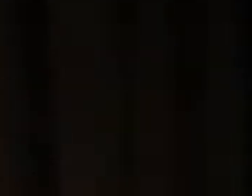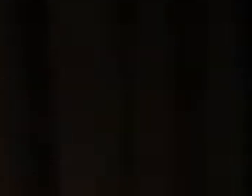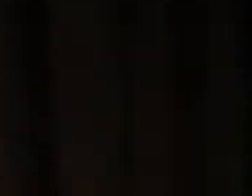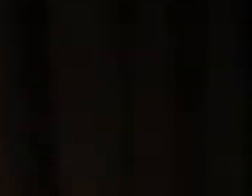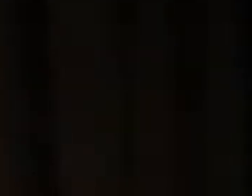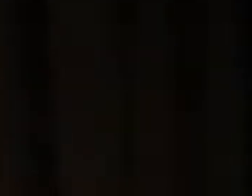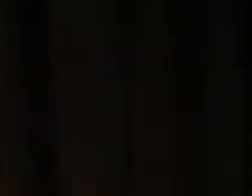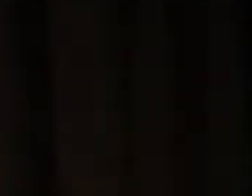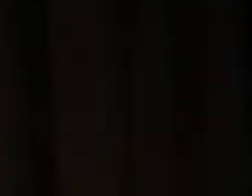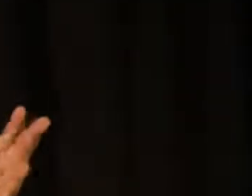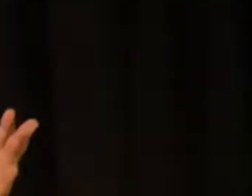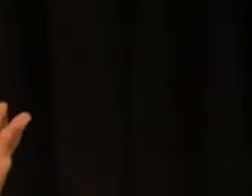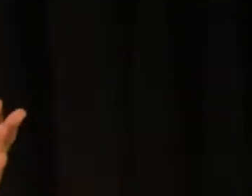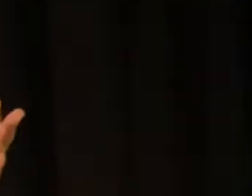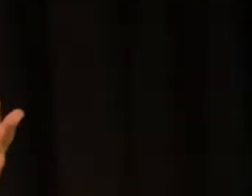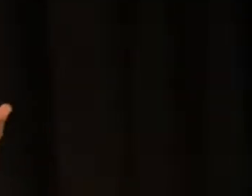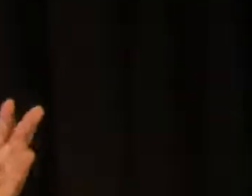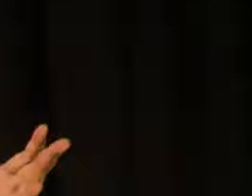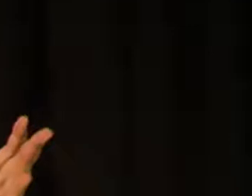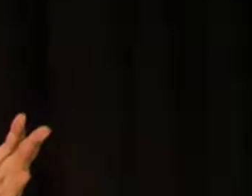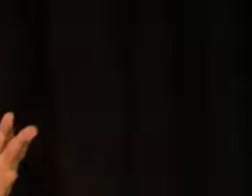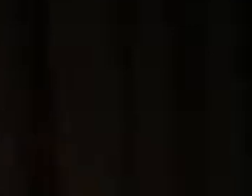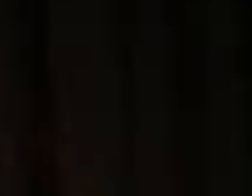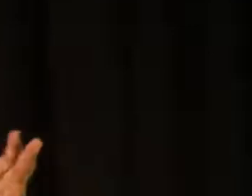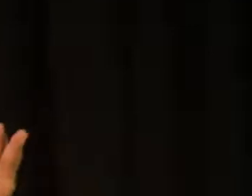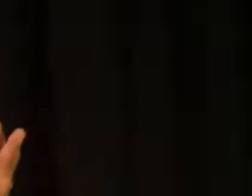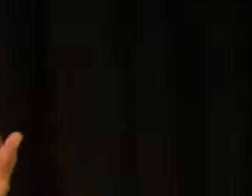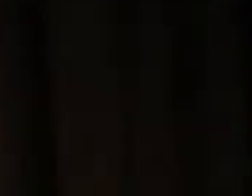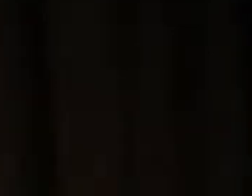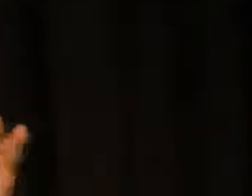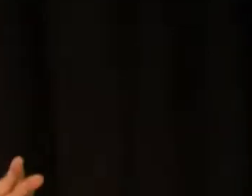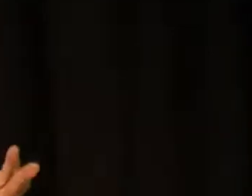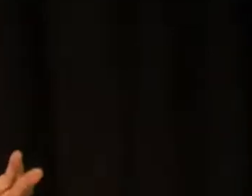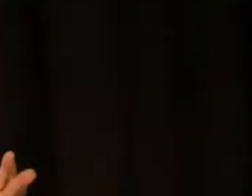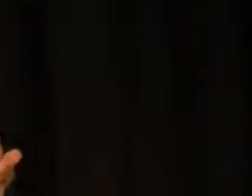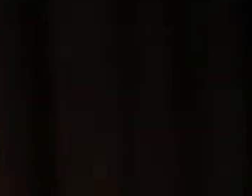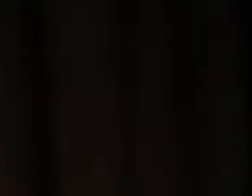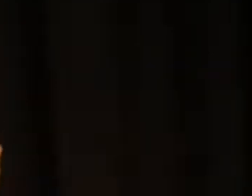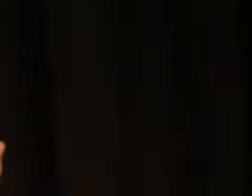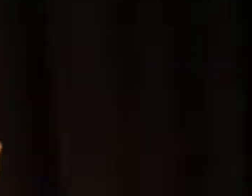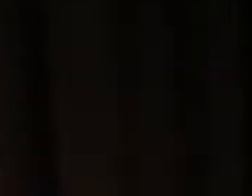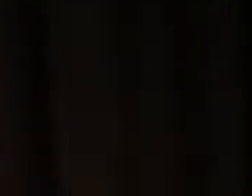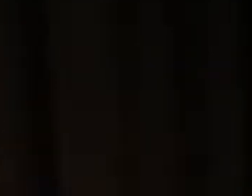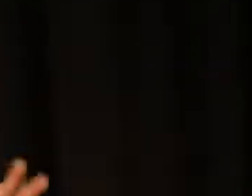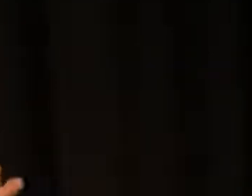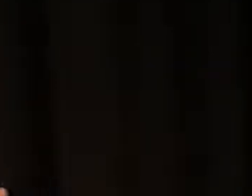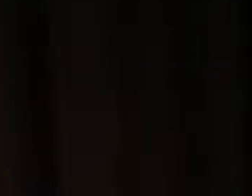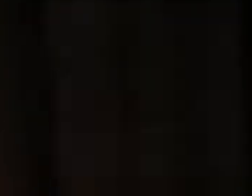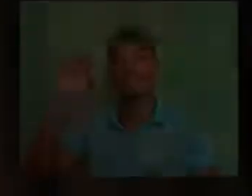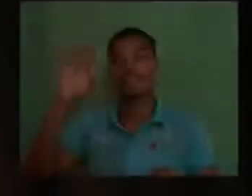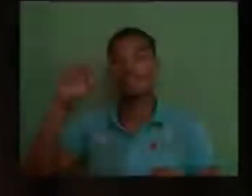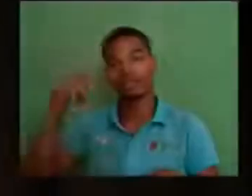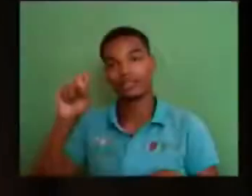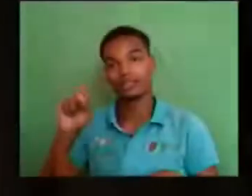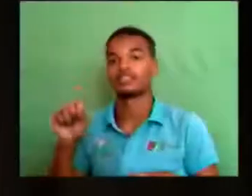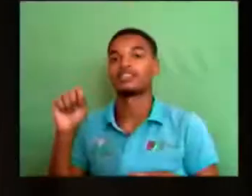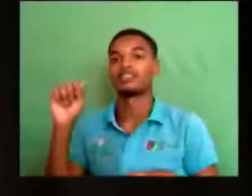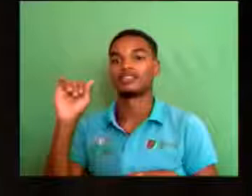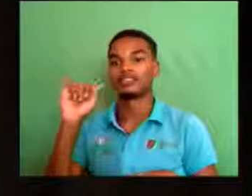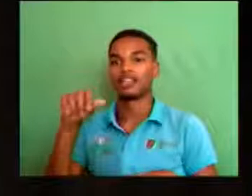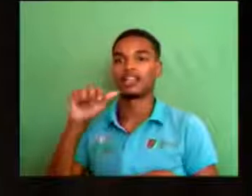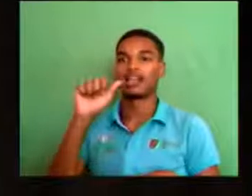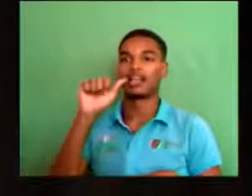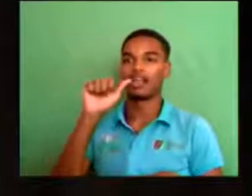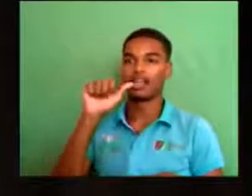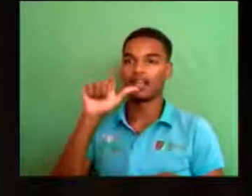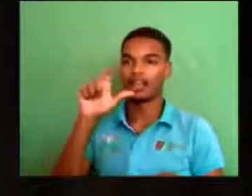beautiful scenes that 4K, 8K, high frame rate, everything that Alan and Skip talked